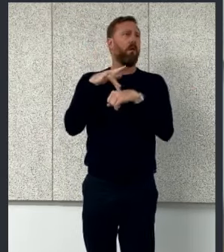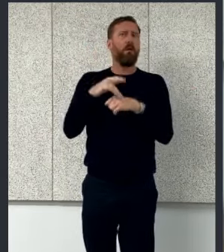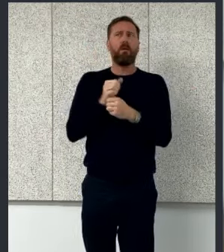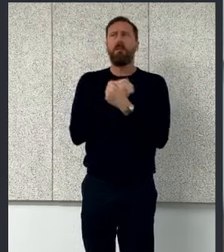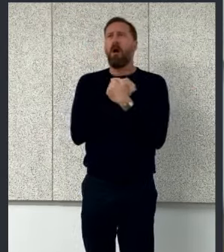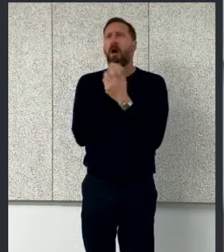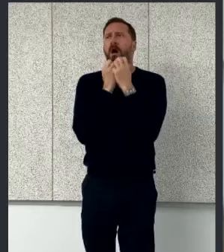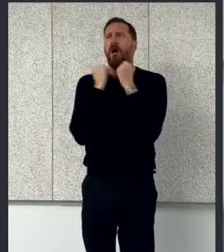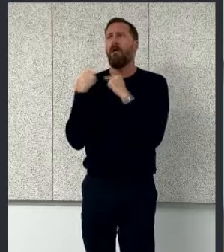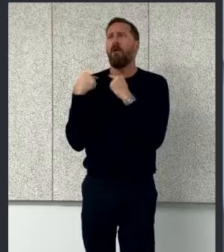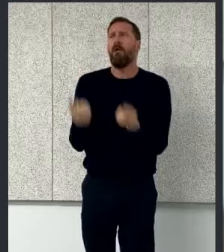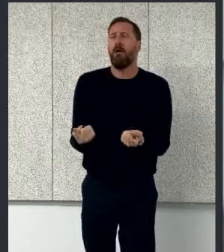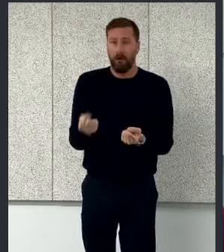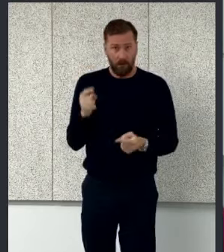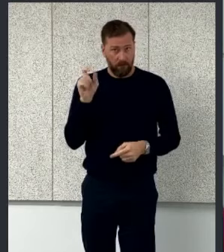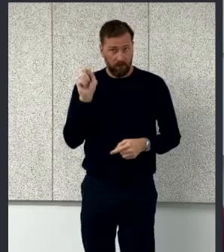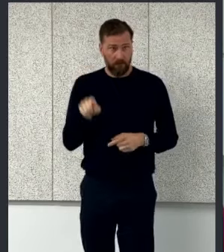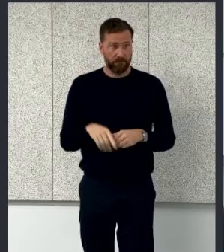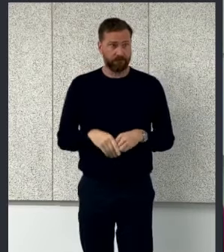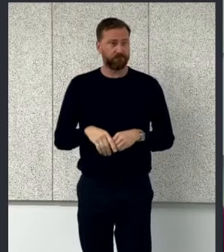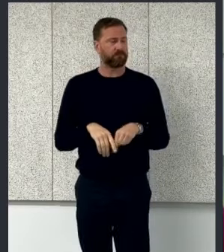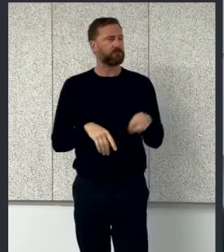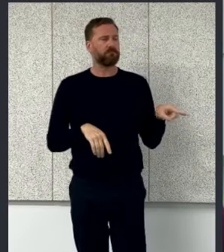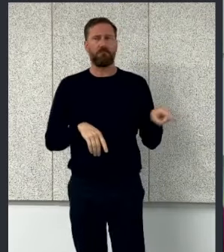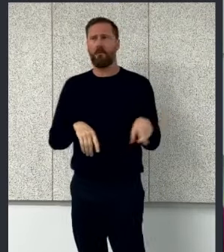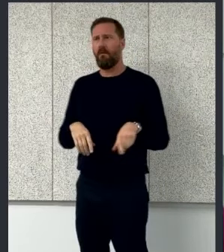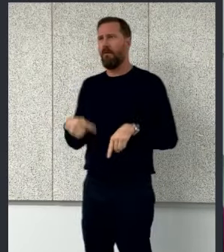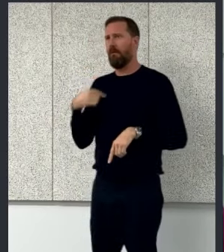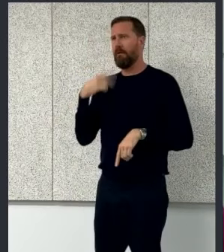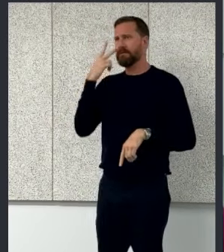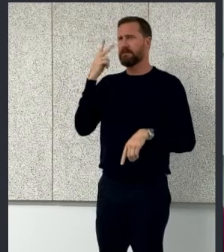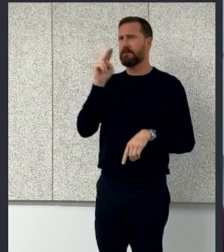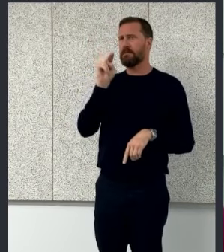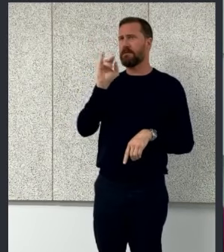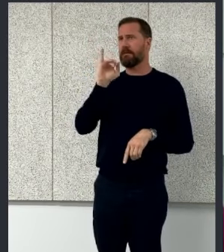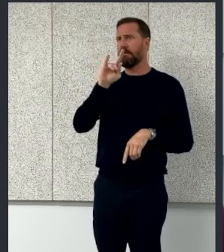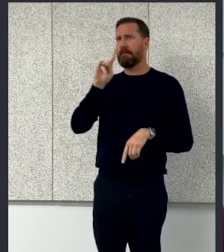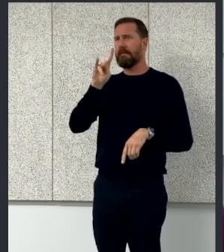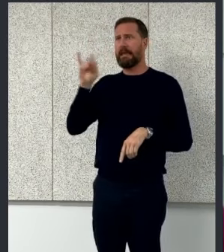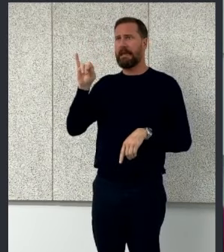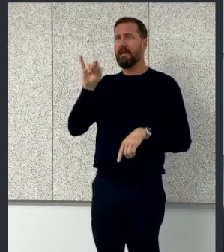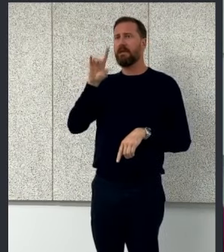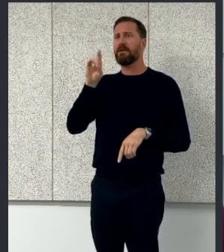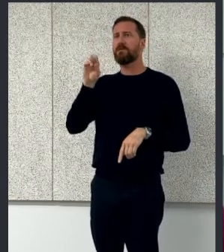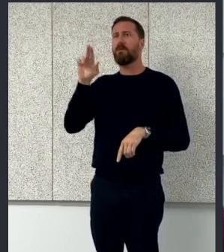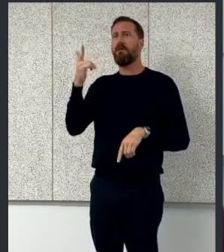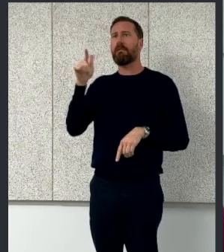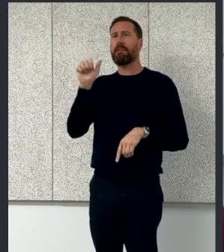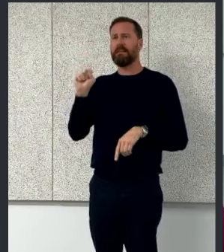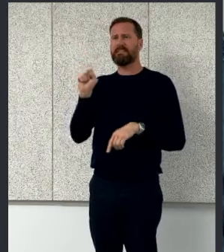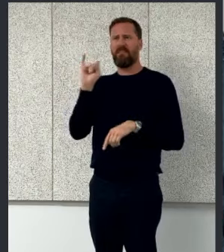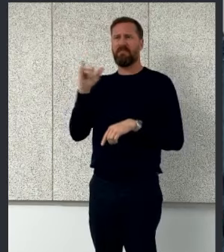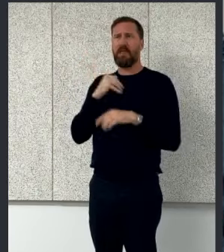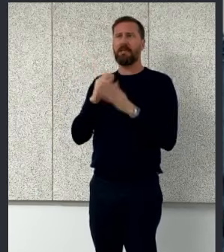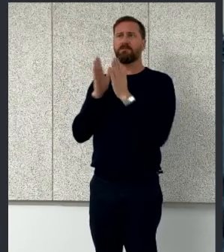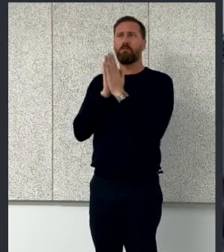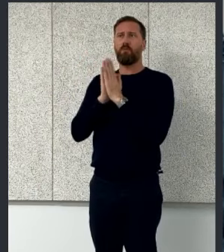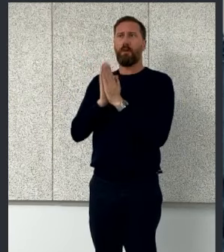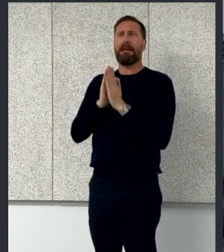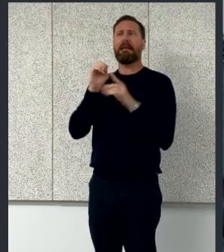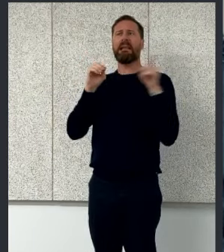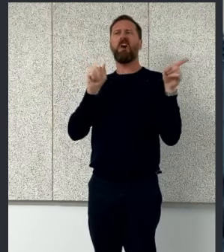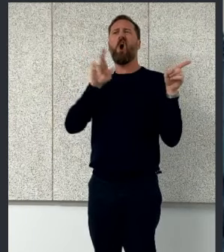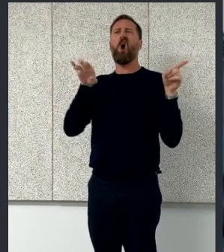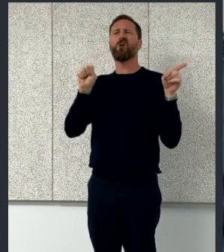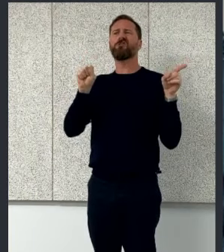can go reverse order. Sure. Reverse Rebecca, order. Kick us off. I saw Nikki Douglas's piece, Pray. It's a co-pro with Ars Nova and National Black Theater. I